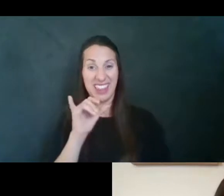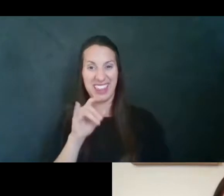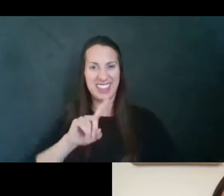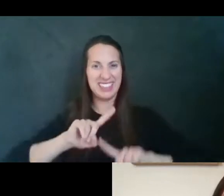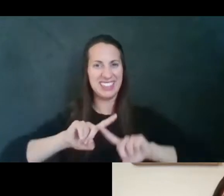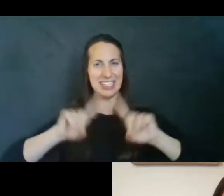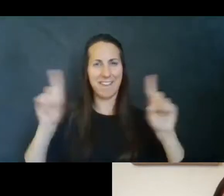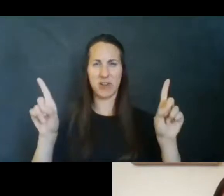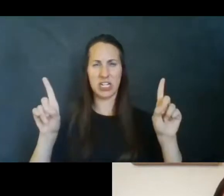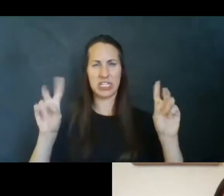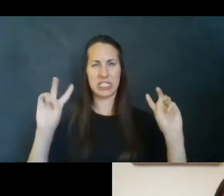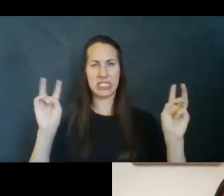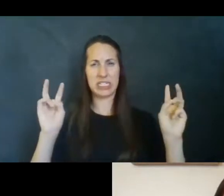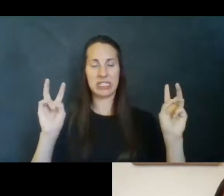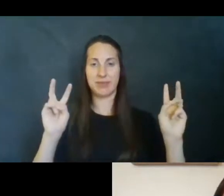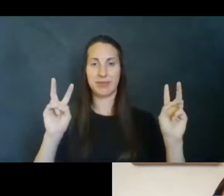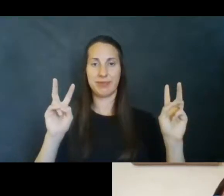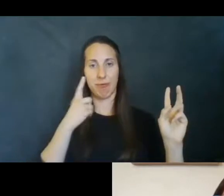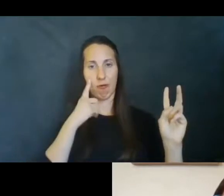disability.